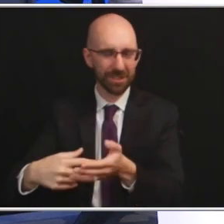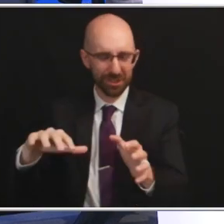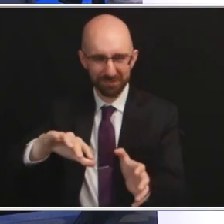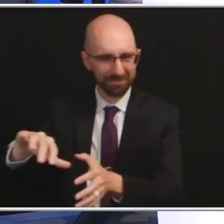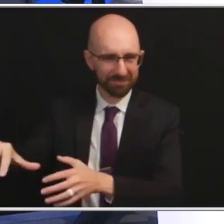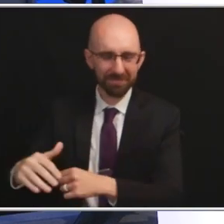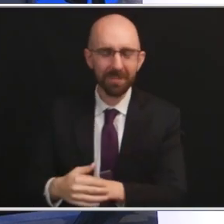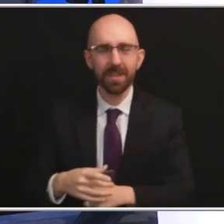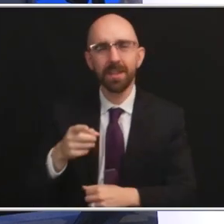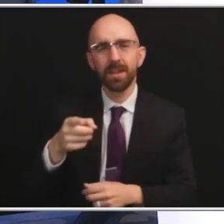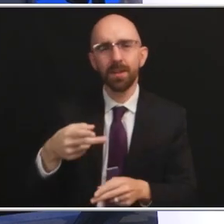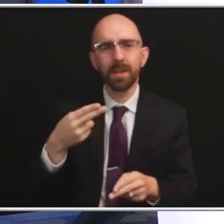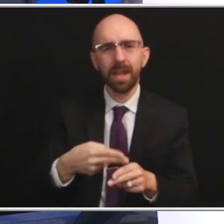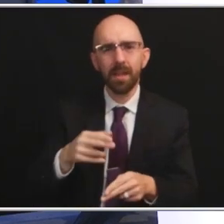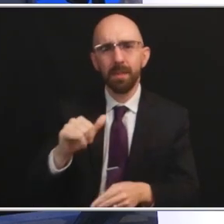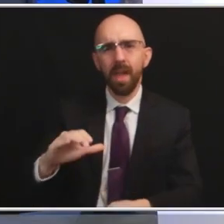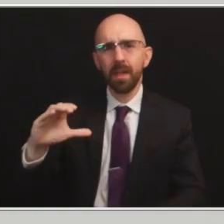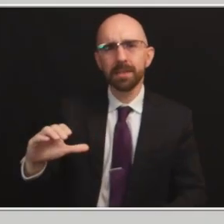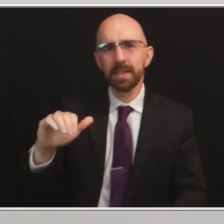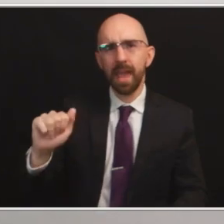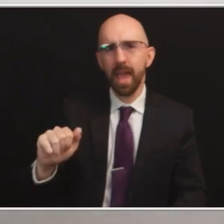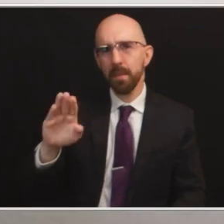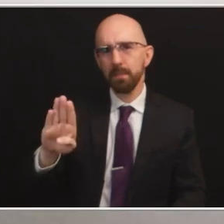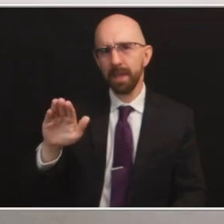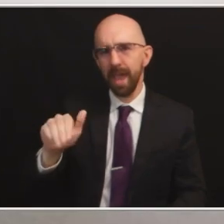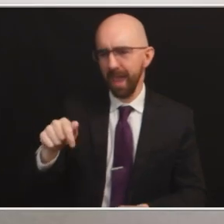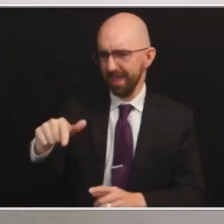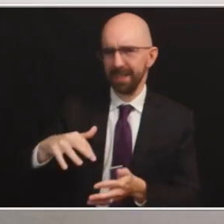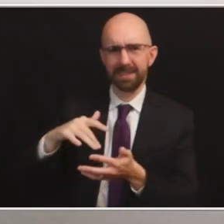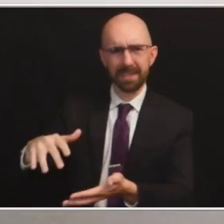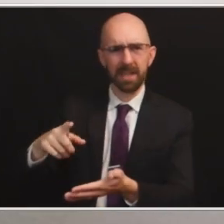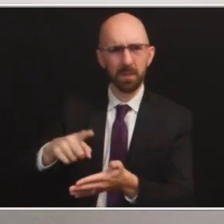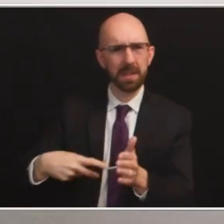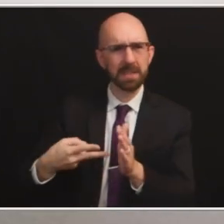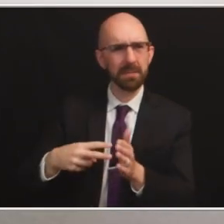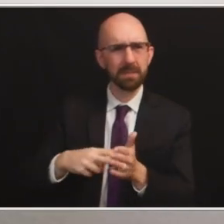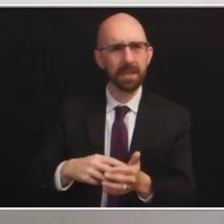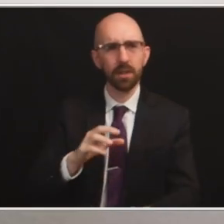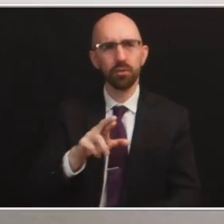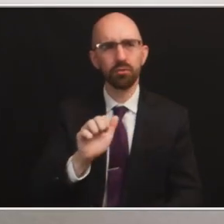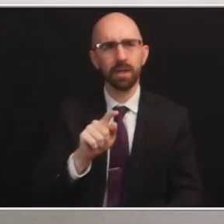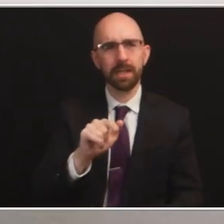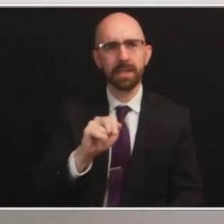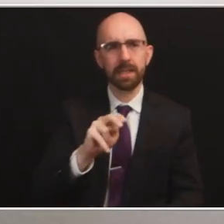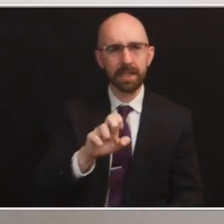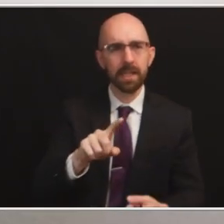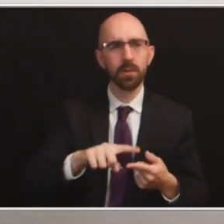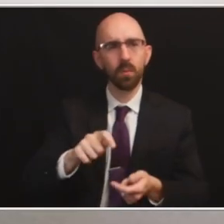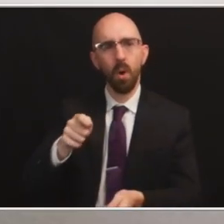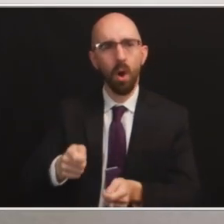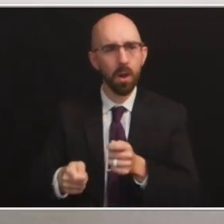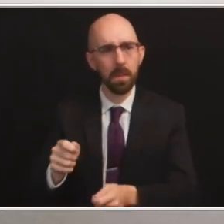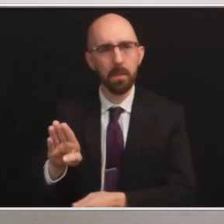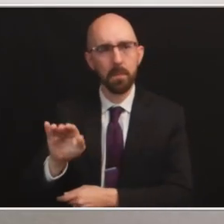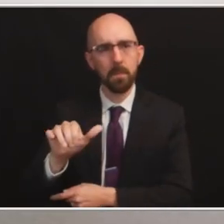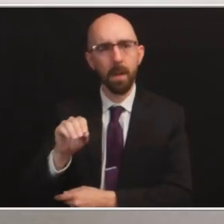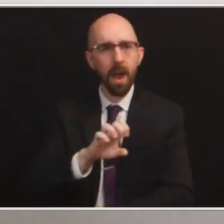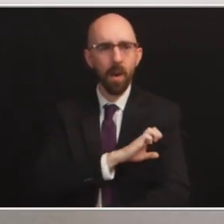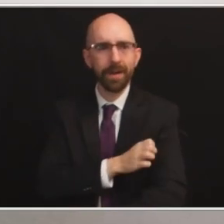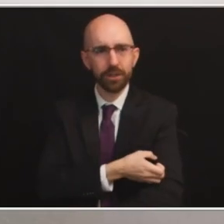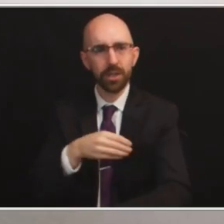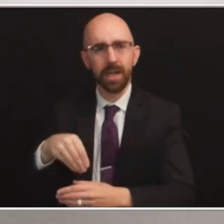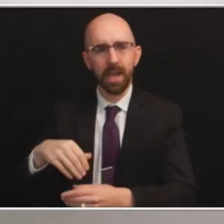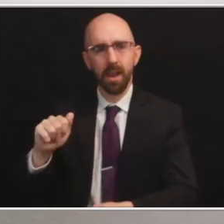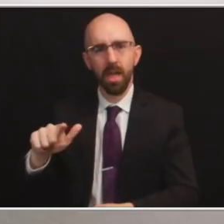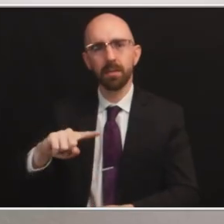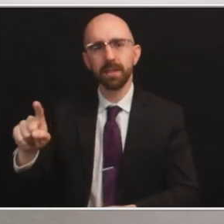study CABA, C-A-B-A. What does that stand for? It was creatine to augment bioenergetics in Alzheimer's disease. Okay.